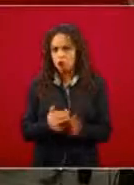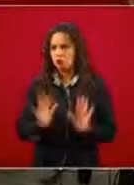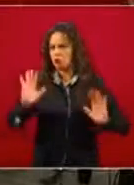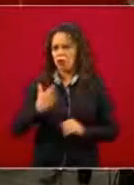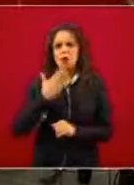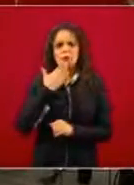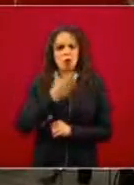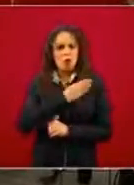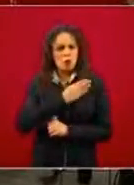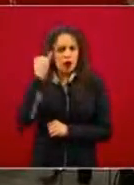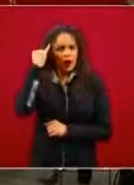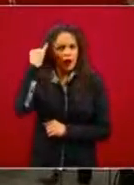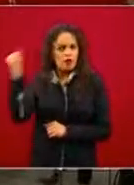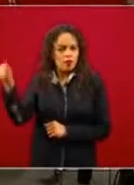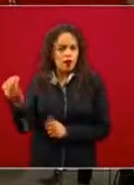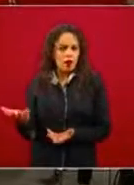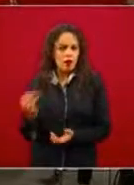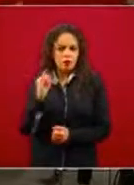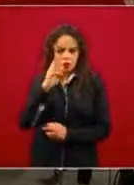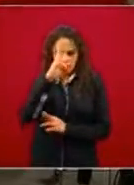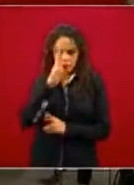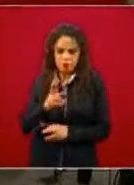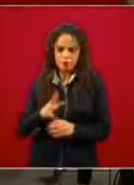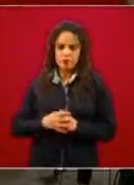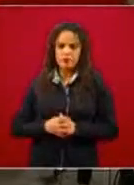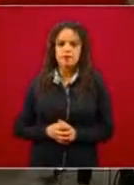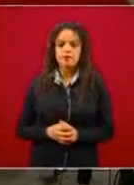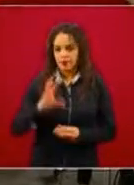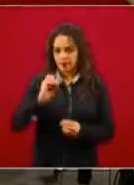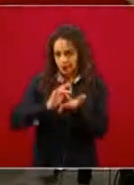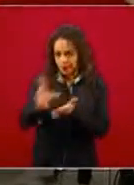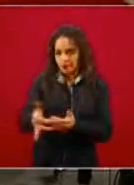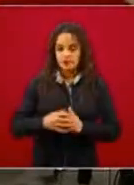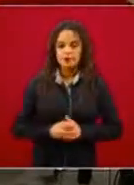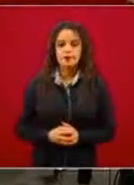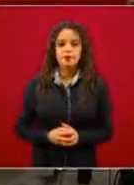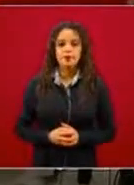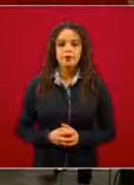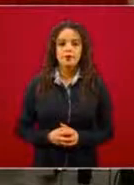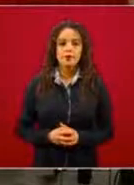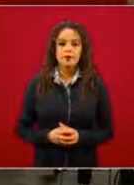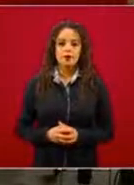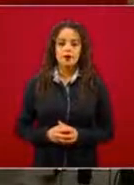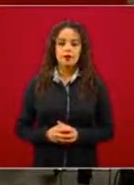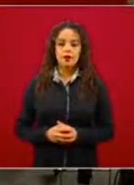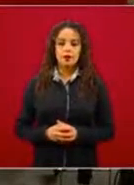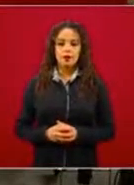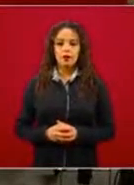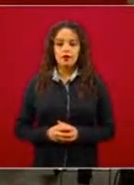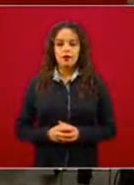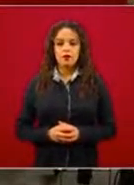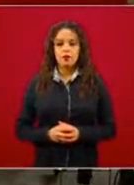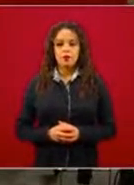Whatever their decision may be, this is it, and we think it's a good idea. Thank you, Monica. You go.